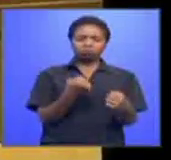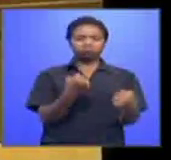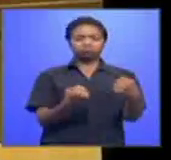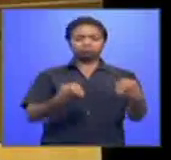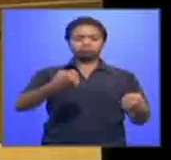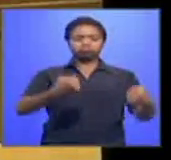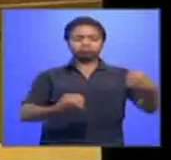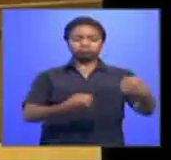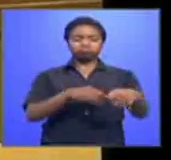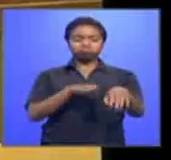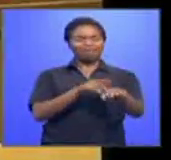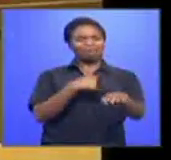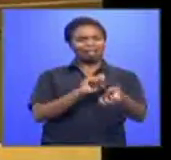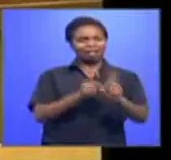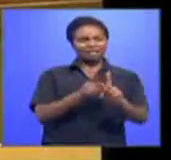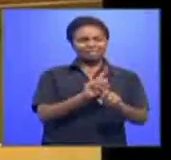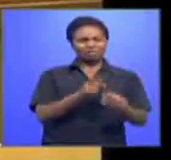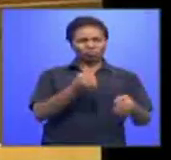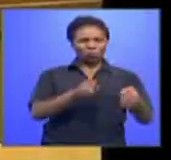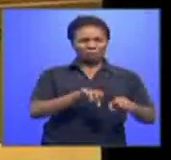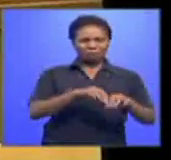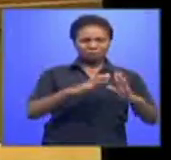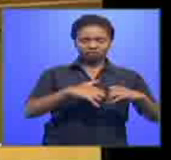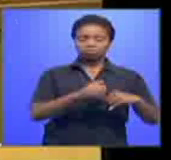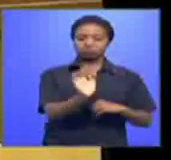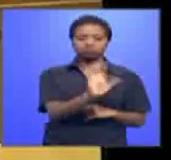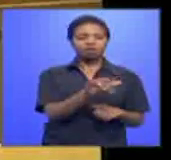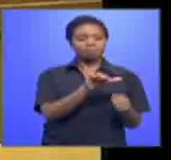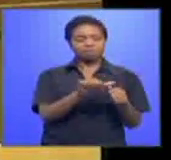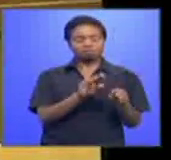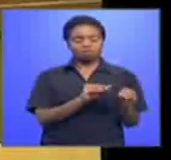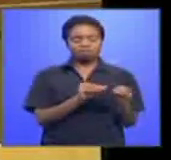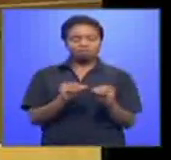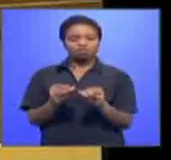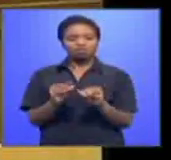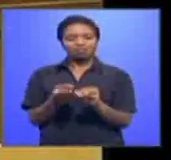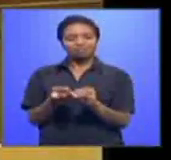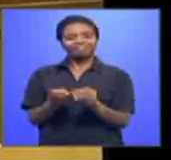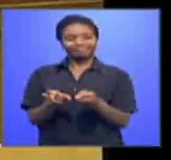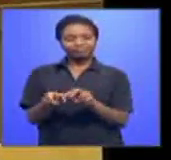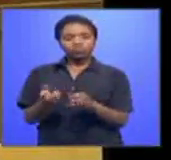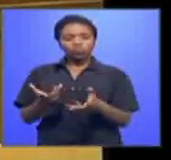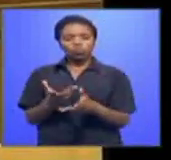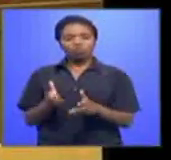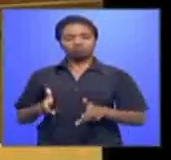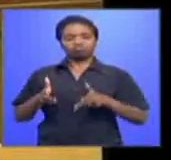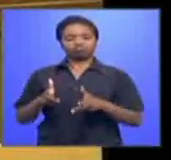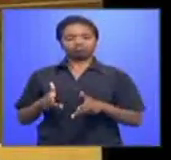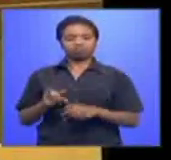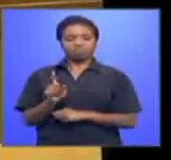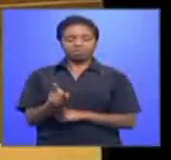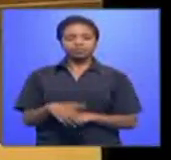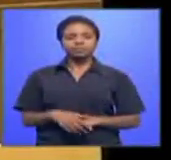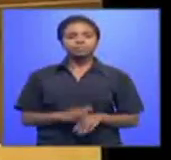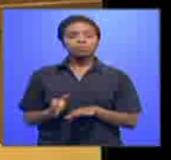We have also committed to improve the movement of goods and economic integration through a Durban